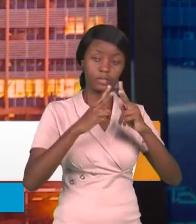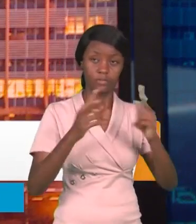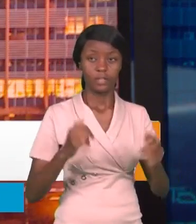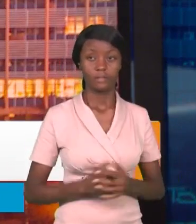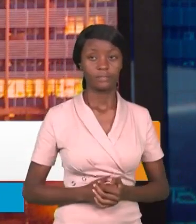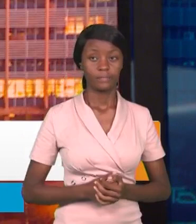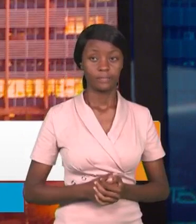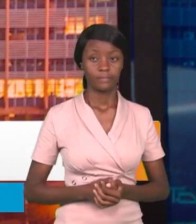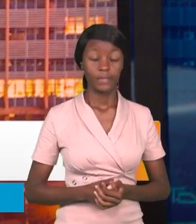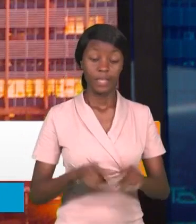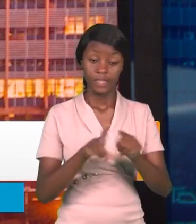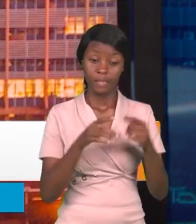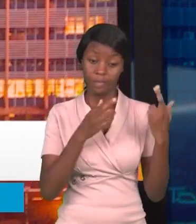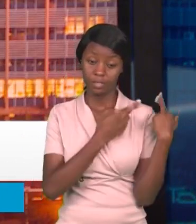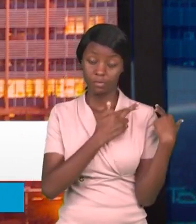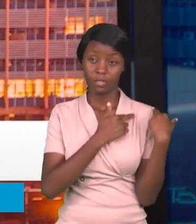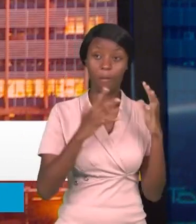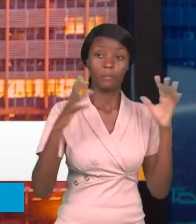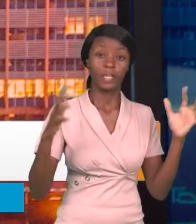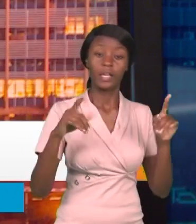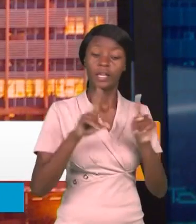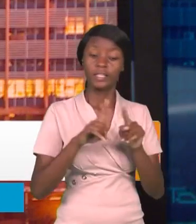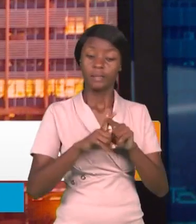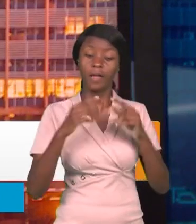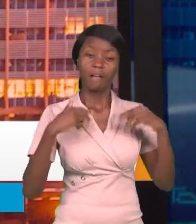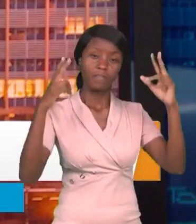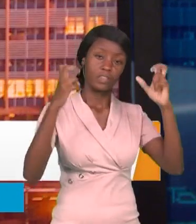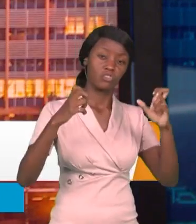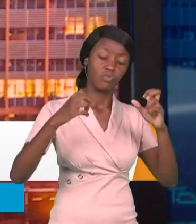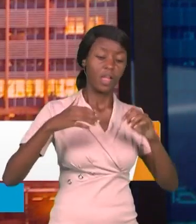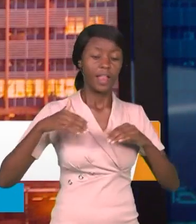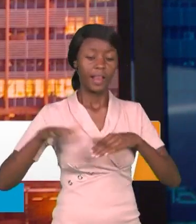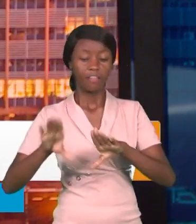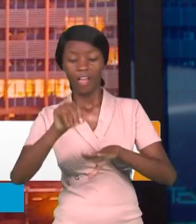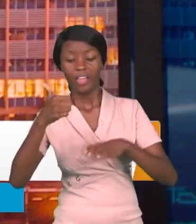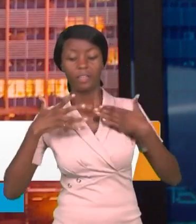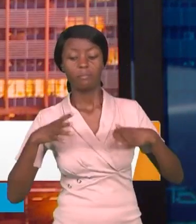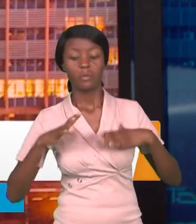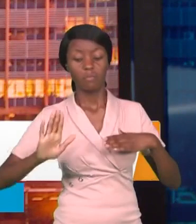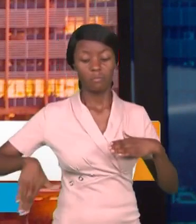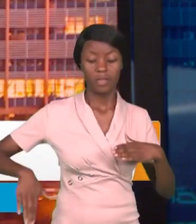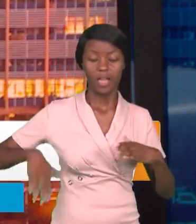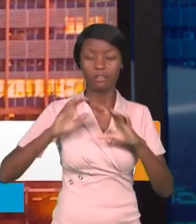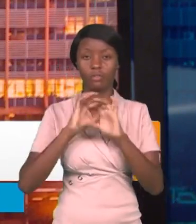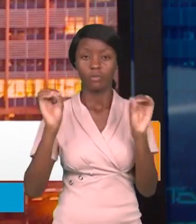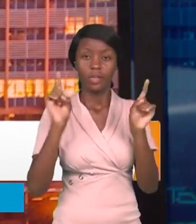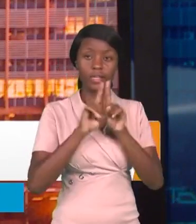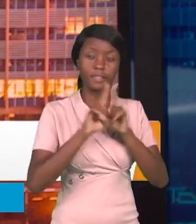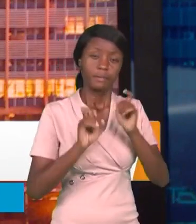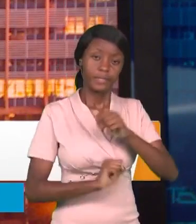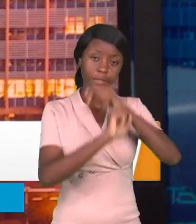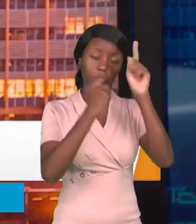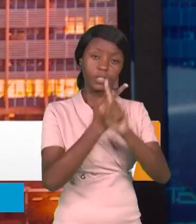role. And the slogan of SDG is about leaving no one behind. And therefore, wanting to partner with government and support agencies and